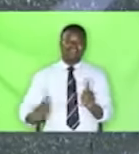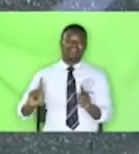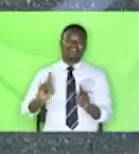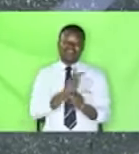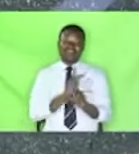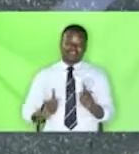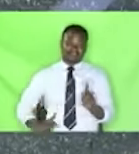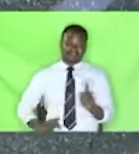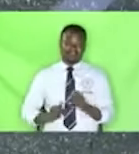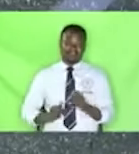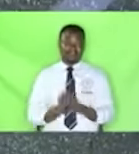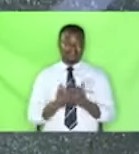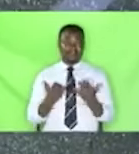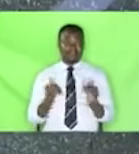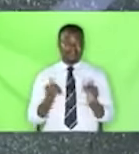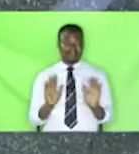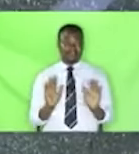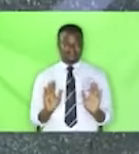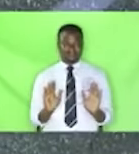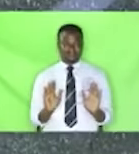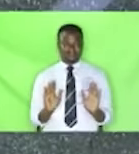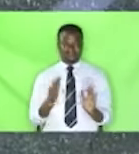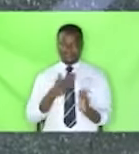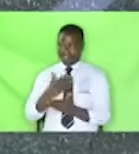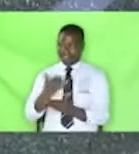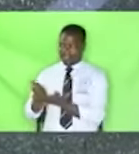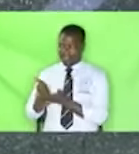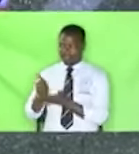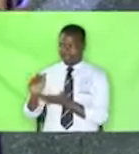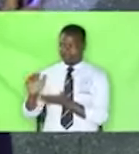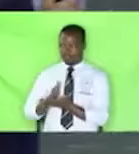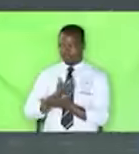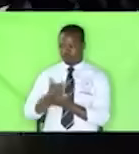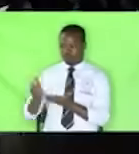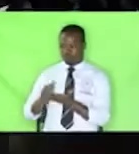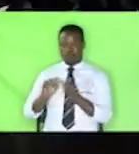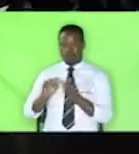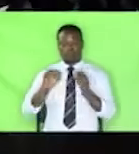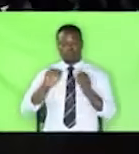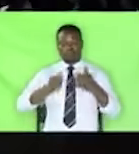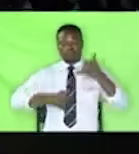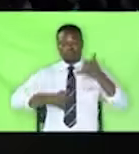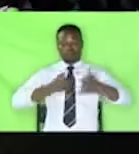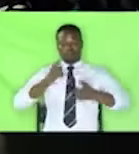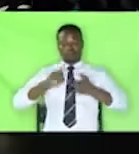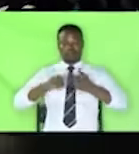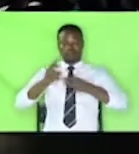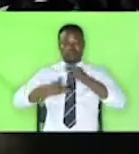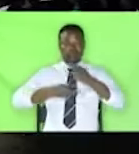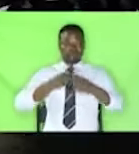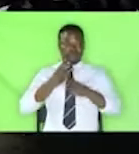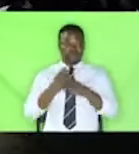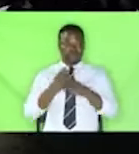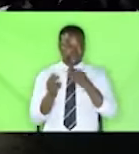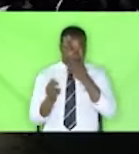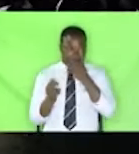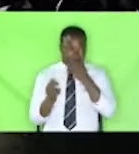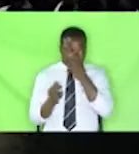bit. Somebody can help me sing, "Joy to the world. Joy to the world."